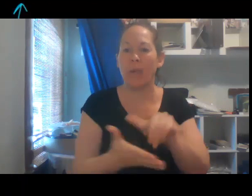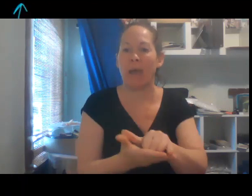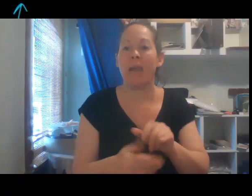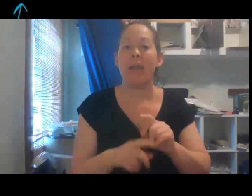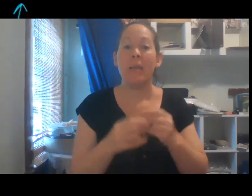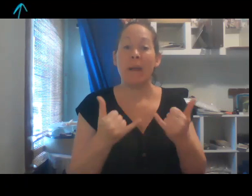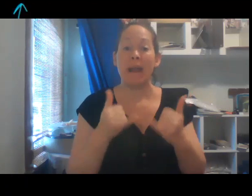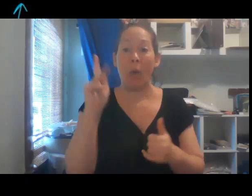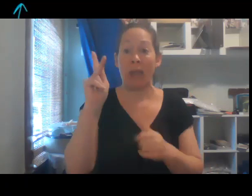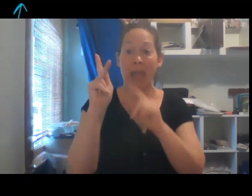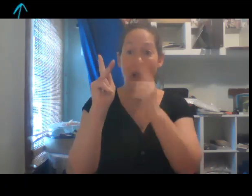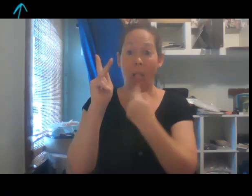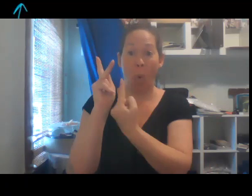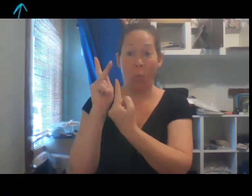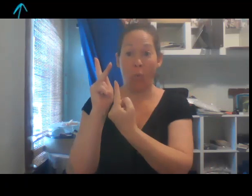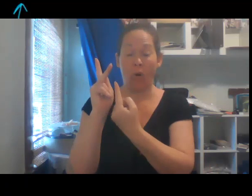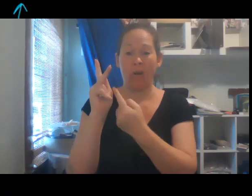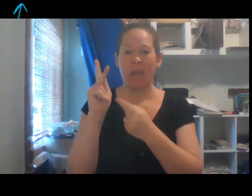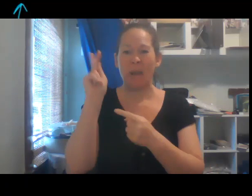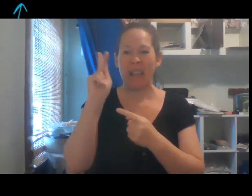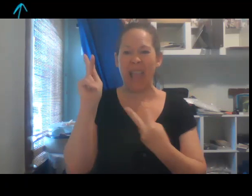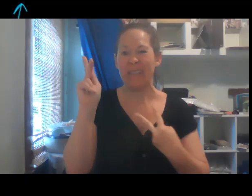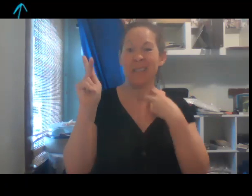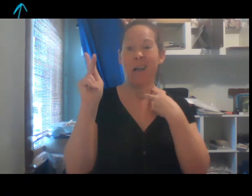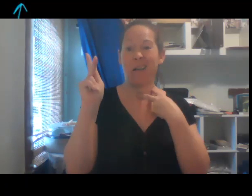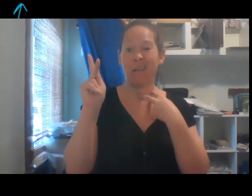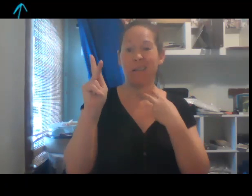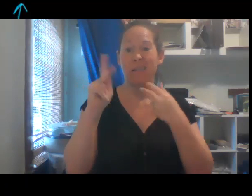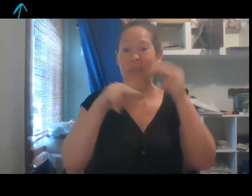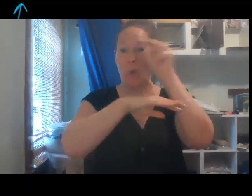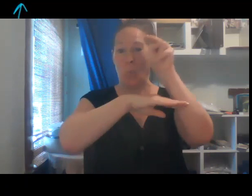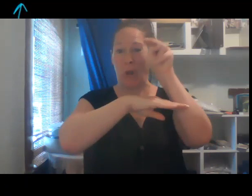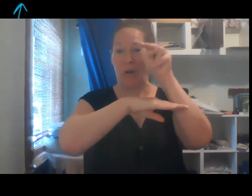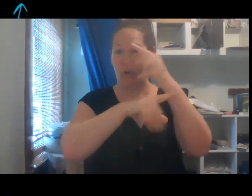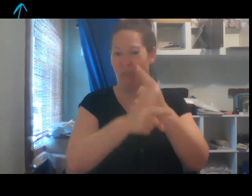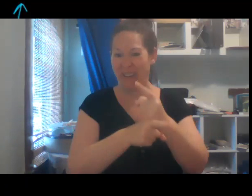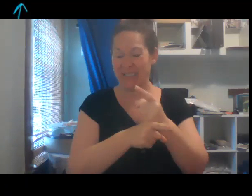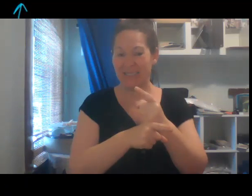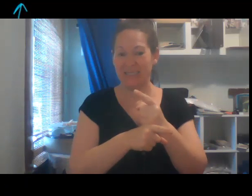k? K is trapped upstairs. Well,